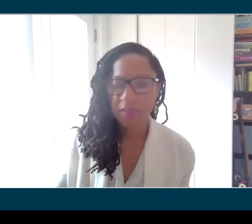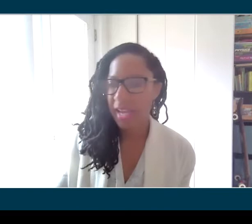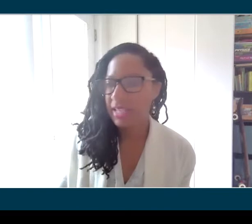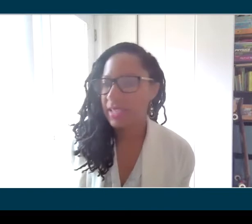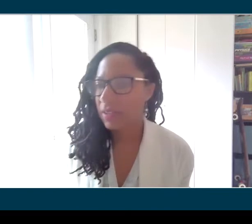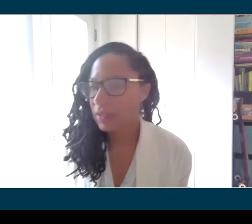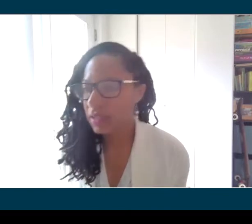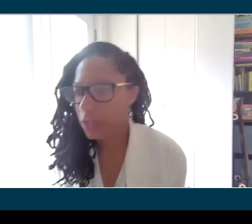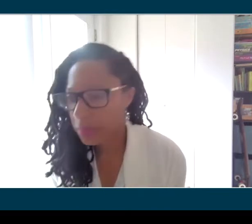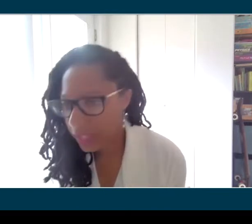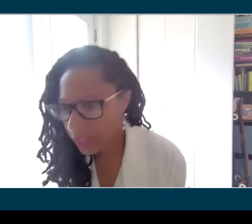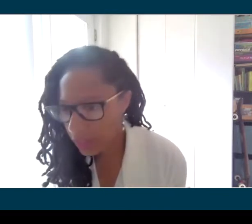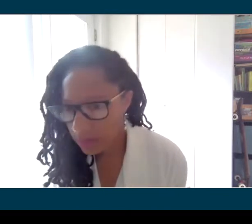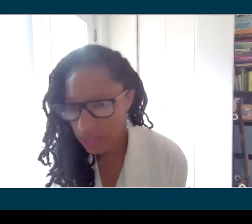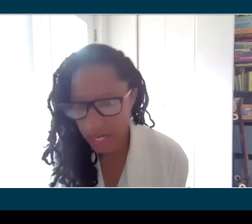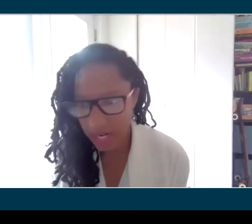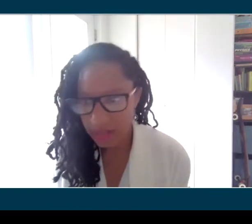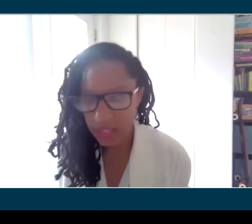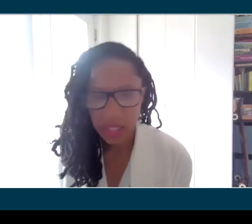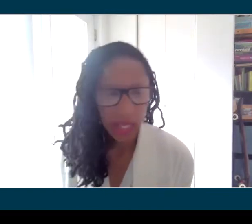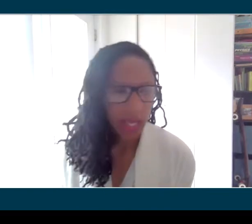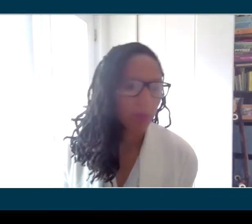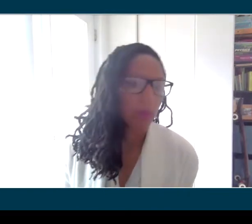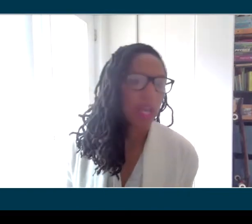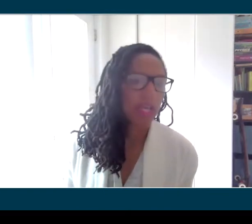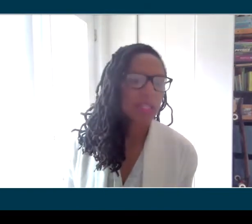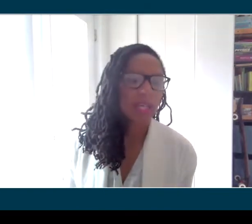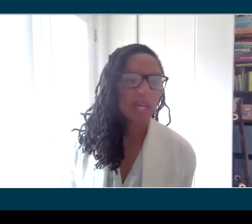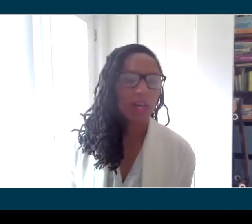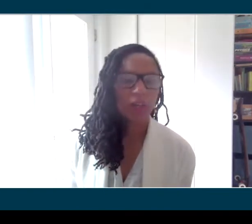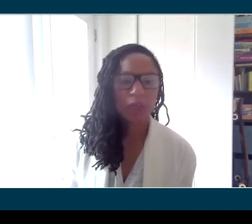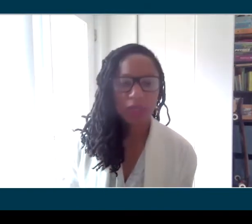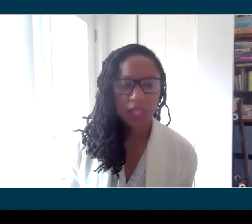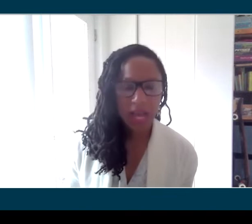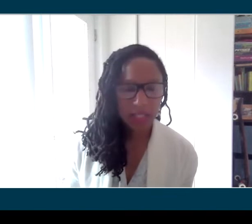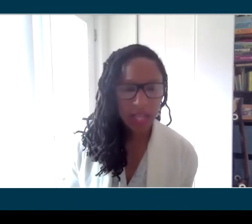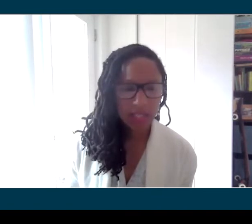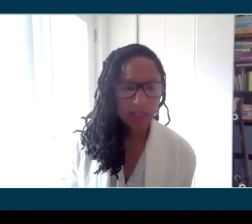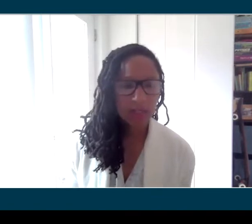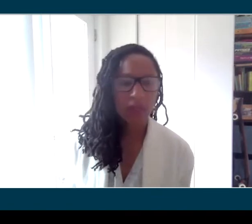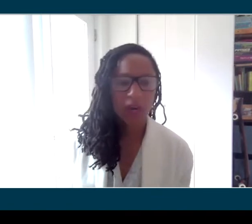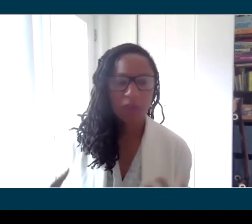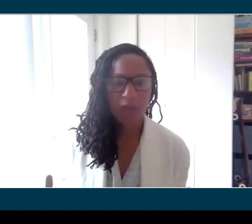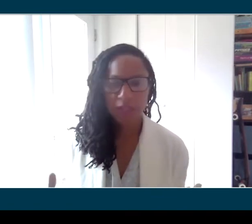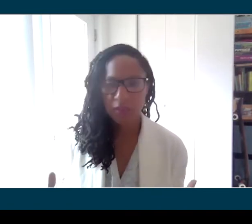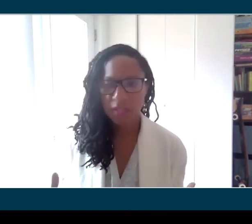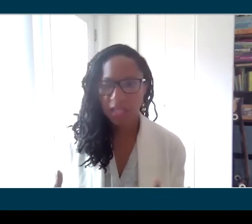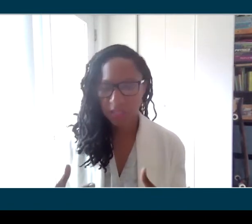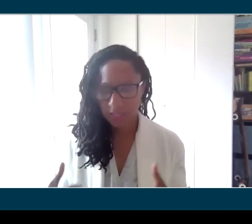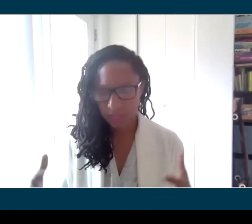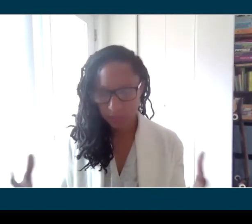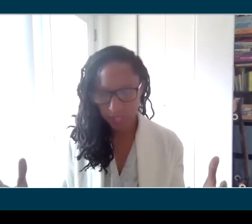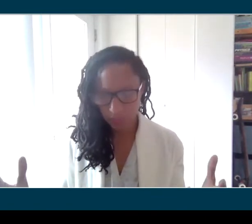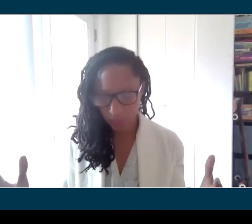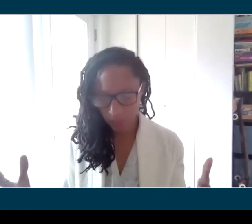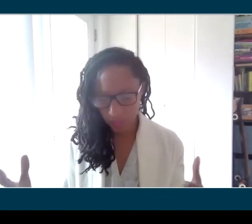have live ASL interpretation today, and our community guidelines are a reminder that